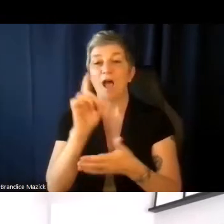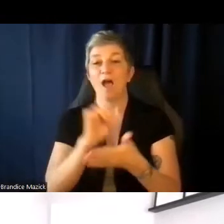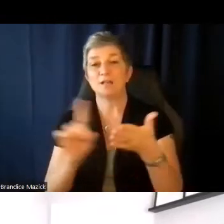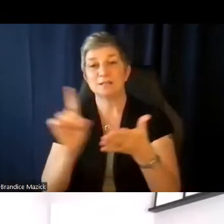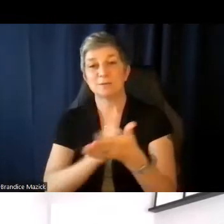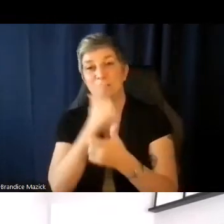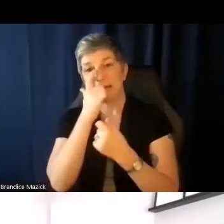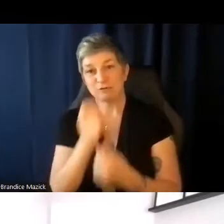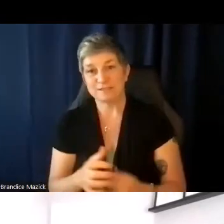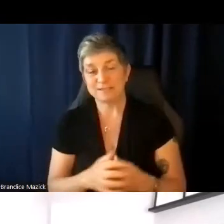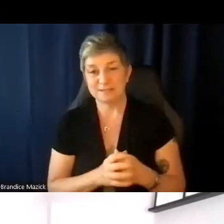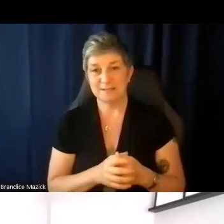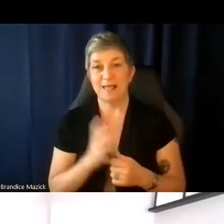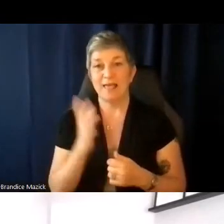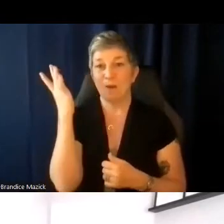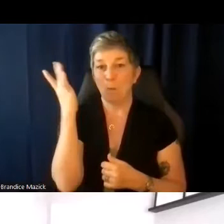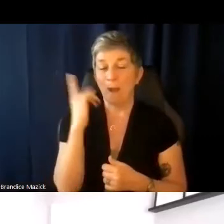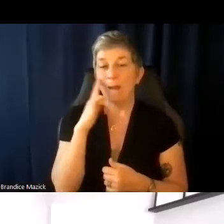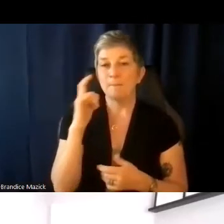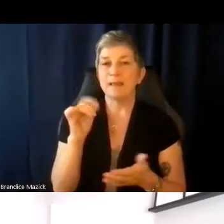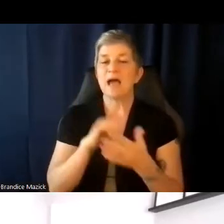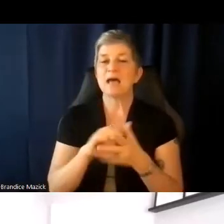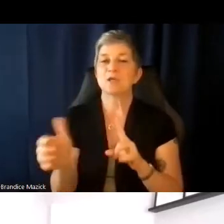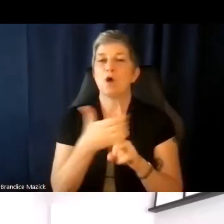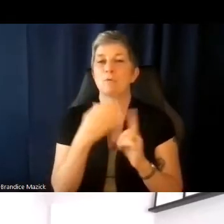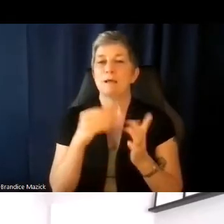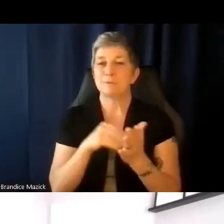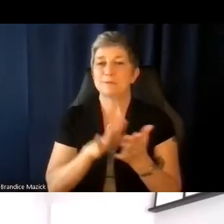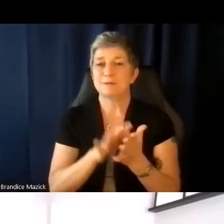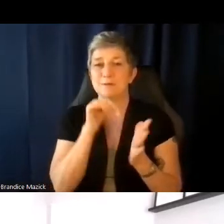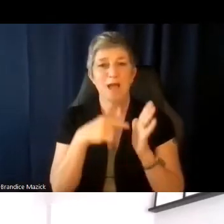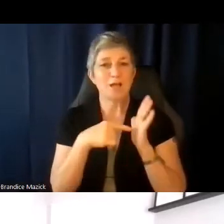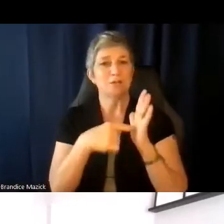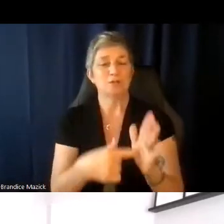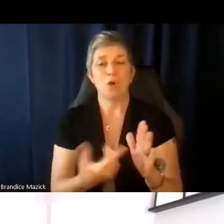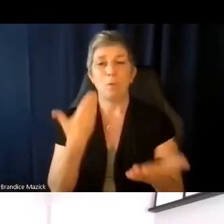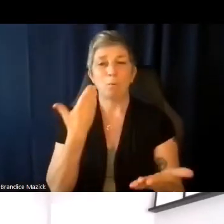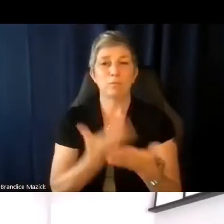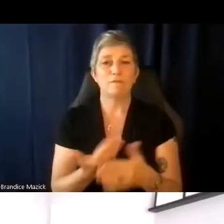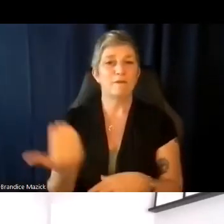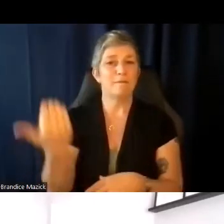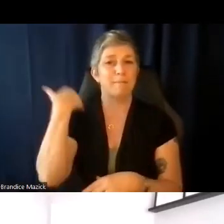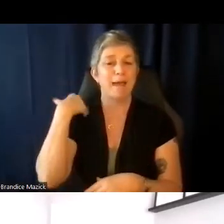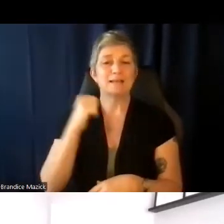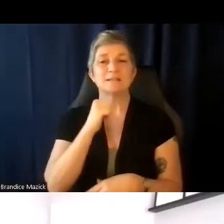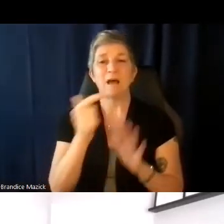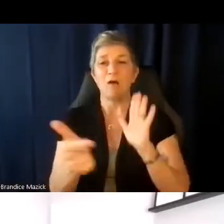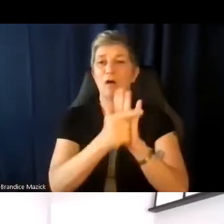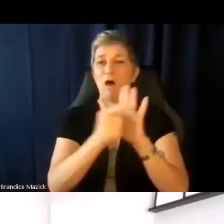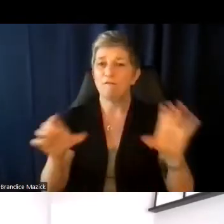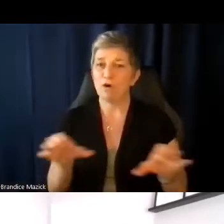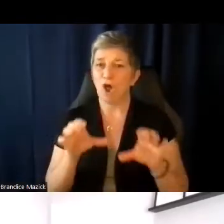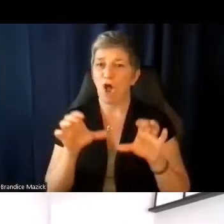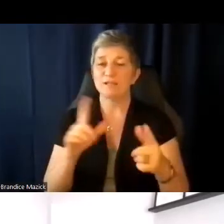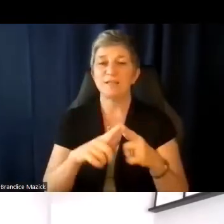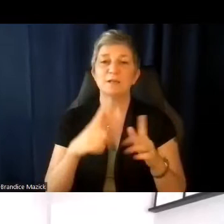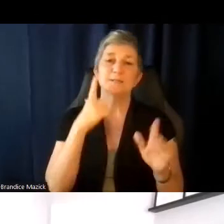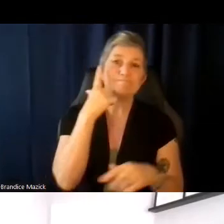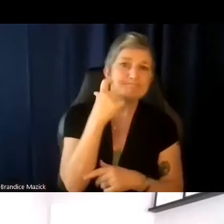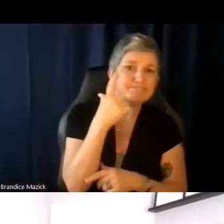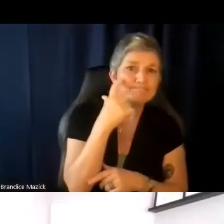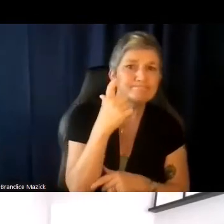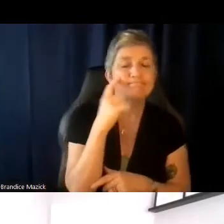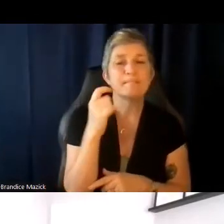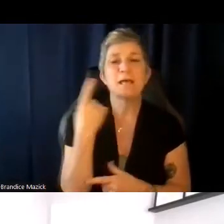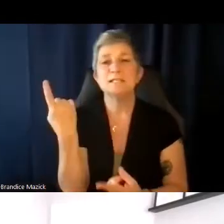interest. And that's because arrest records do not show proof of past unlawful conduct. They're just allegations or suspicions that someone has